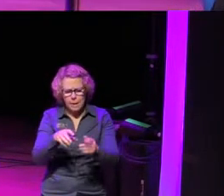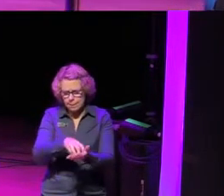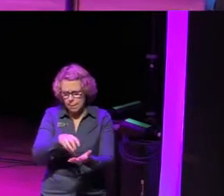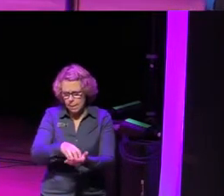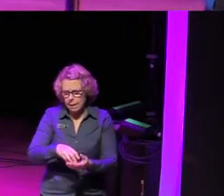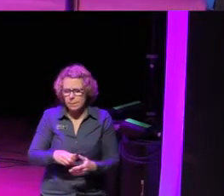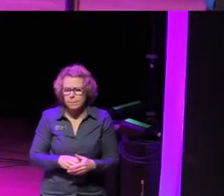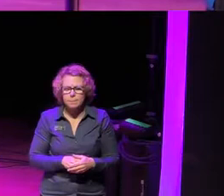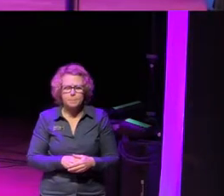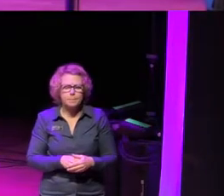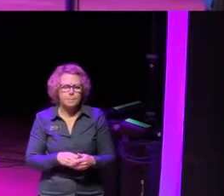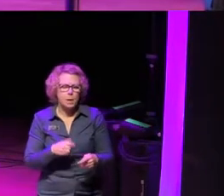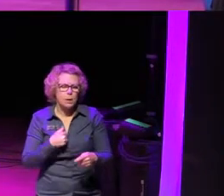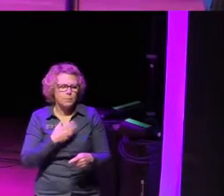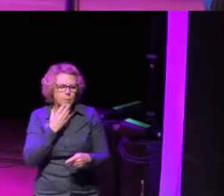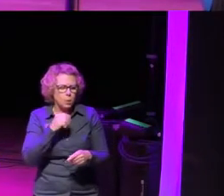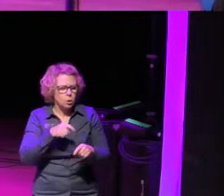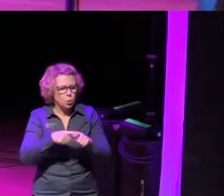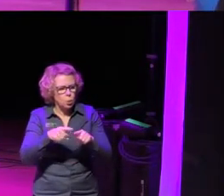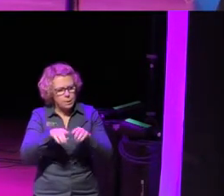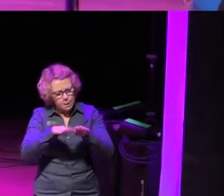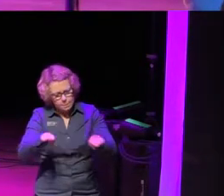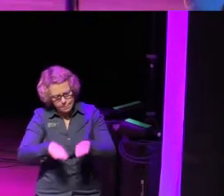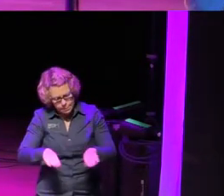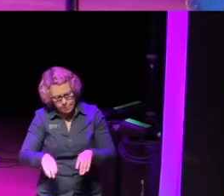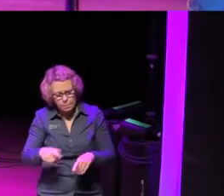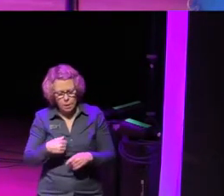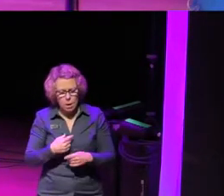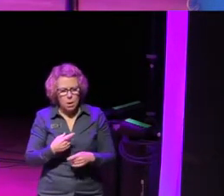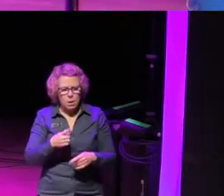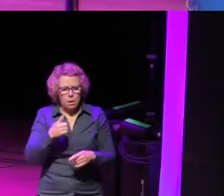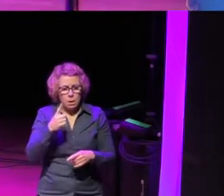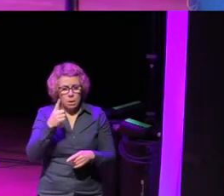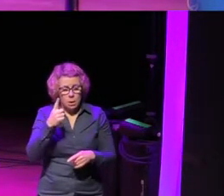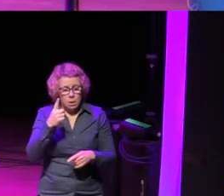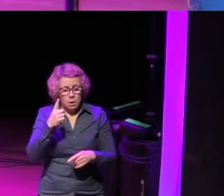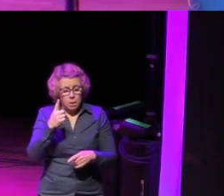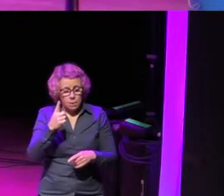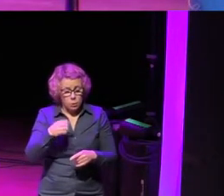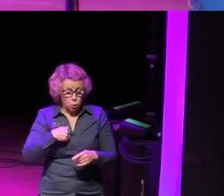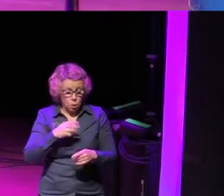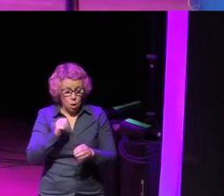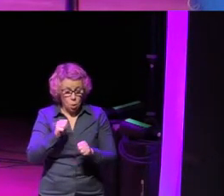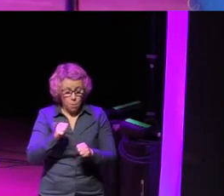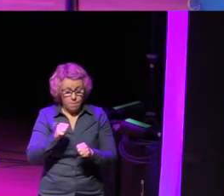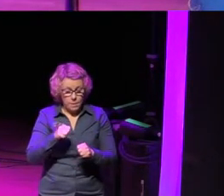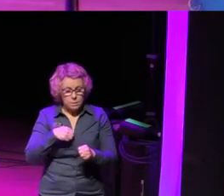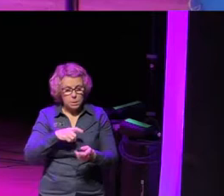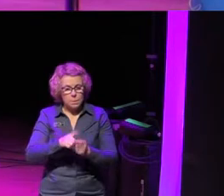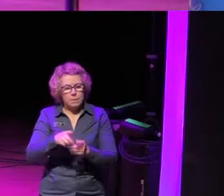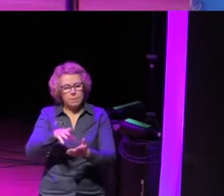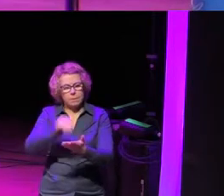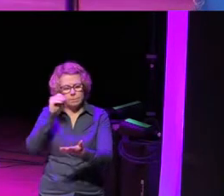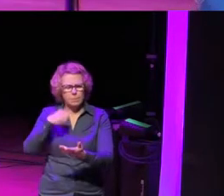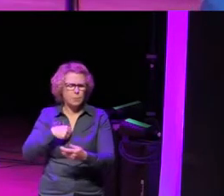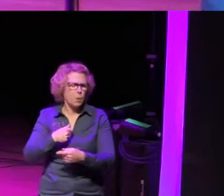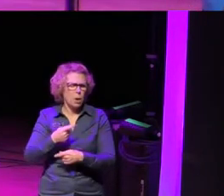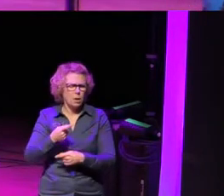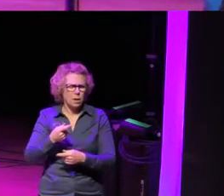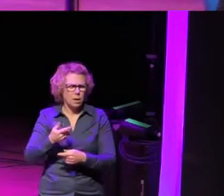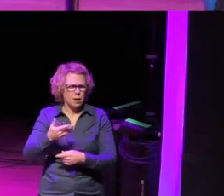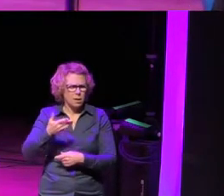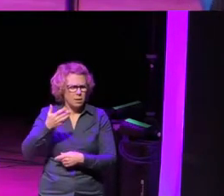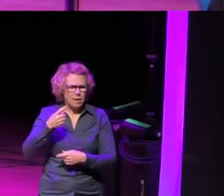about different levels here. First of all, I read, and I hope it's correct, that just recently, like last month, the Supreme